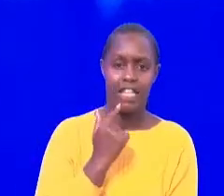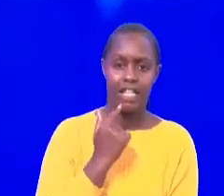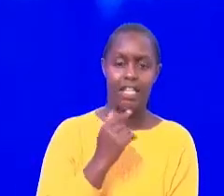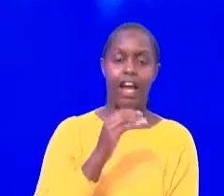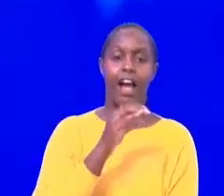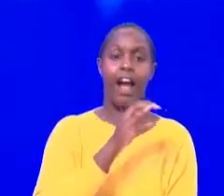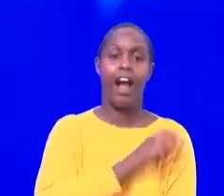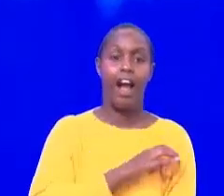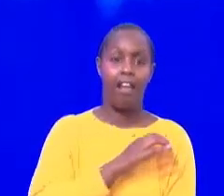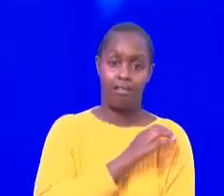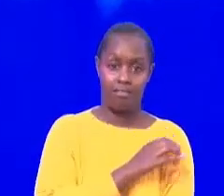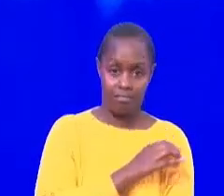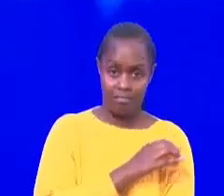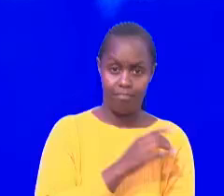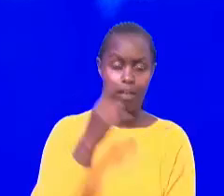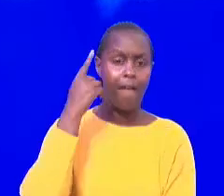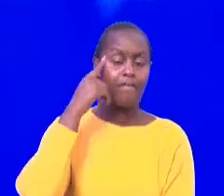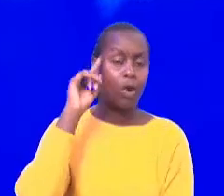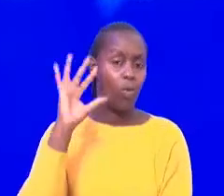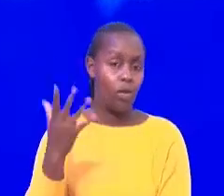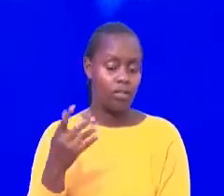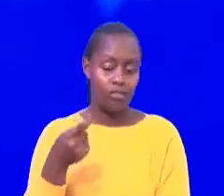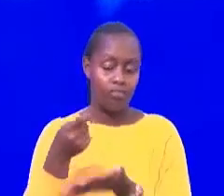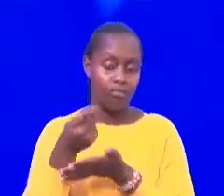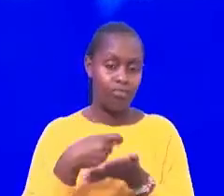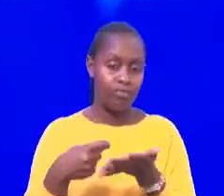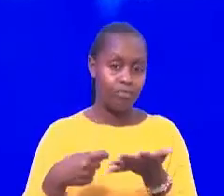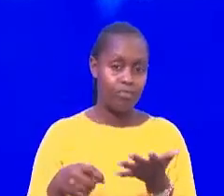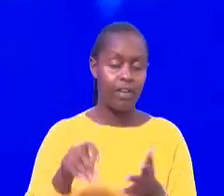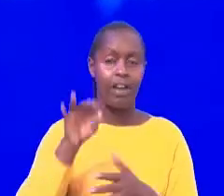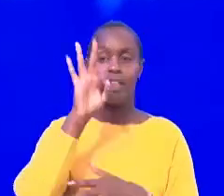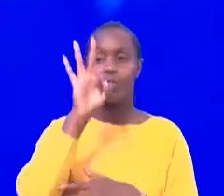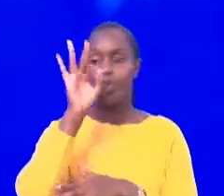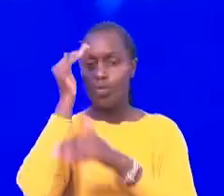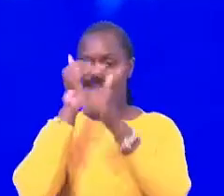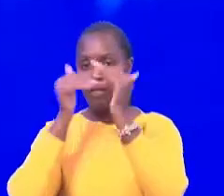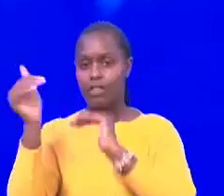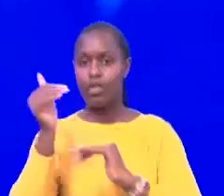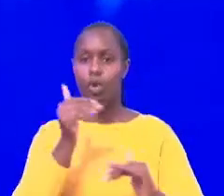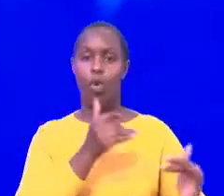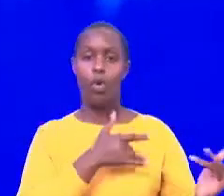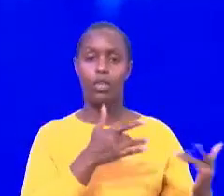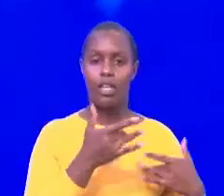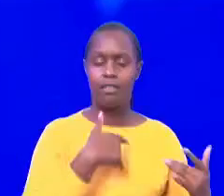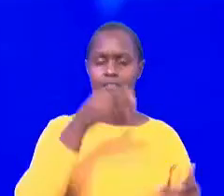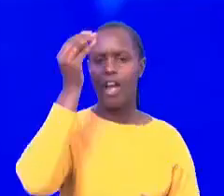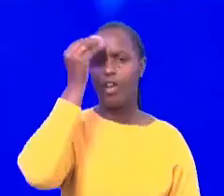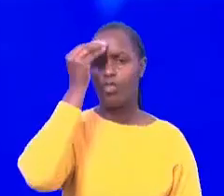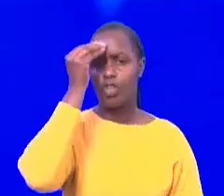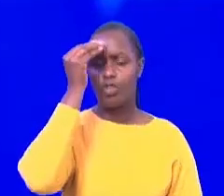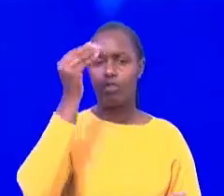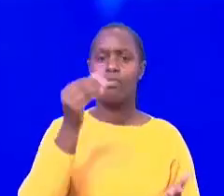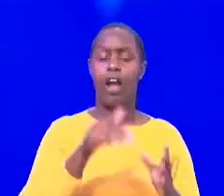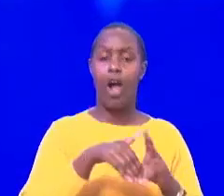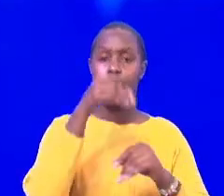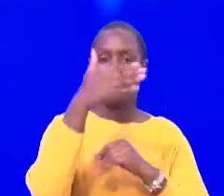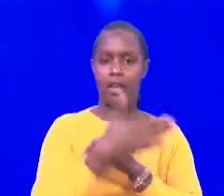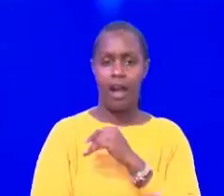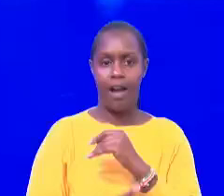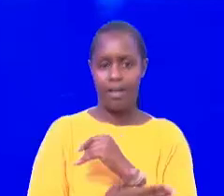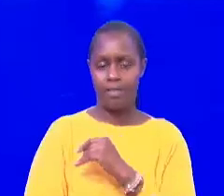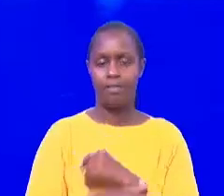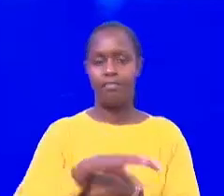wa maelewano na vyuo vikuu vitatu kuhusu mpango wa elimu ya Ngambo kwa wanafunzi katika kaunti hiyo.